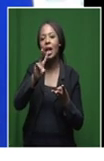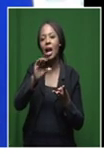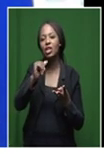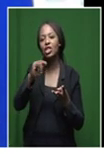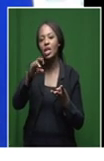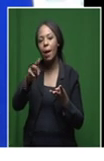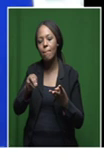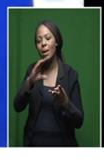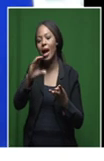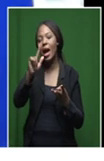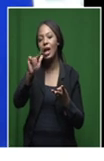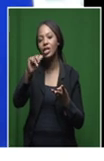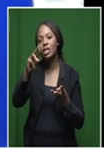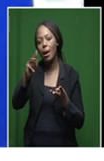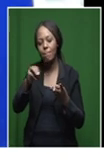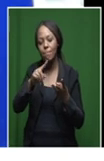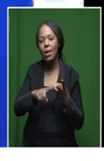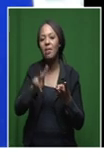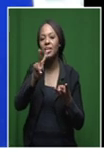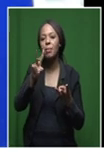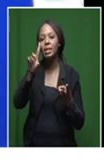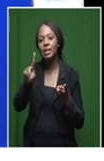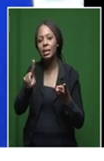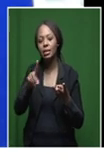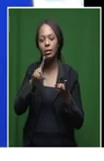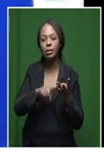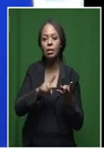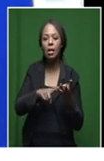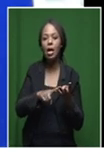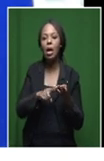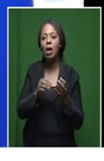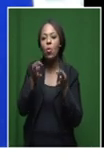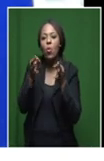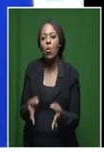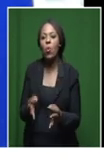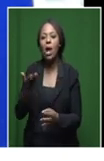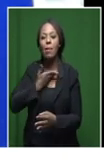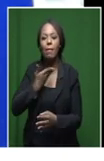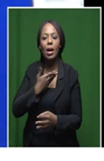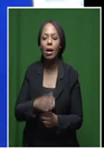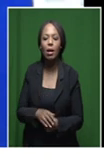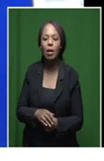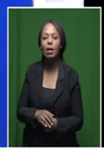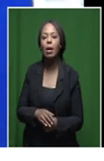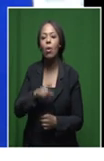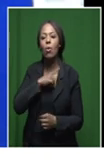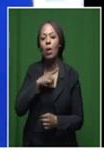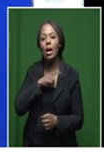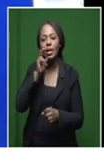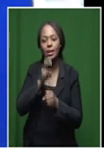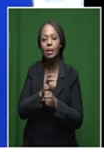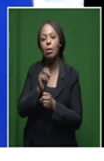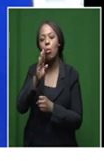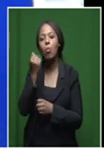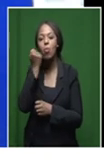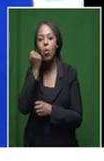sure that you're not too thin. Do good strengthening exercises to keep your bones and muscles nice and healthy. And